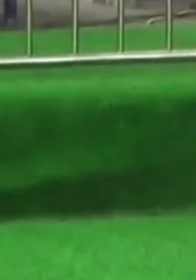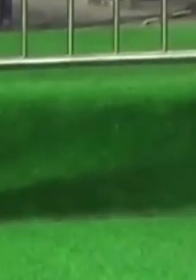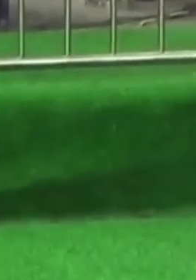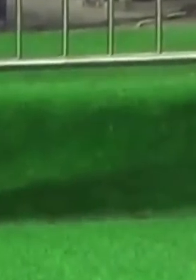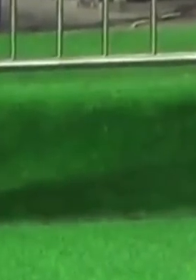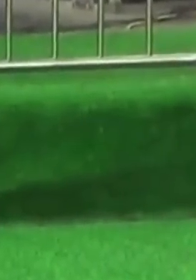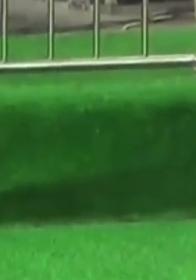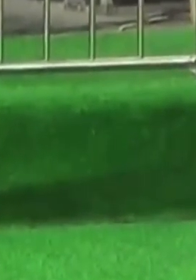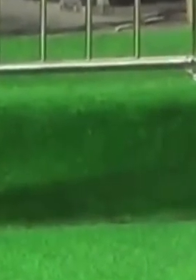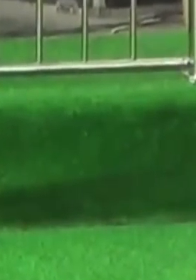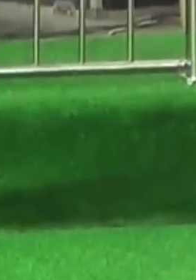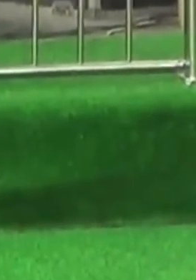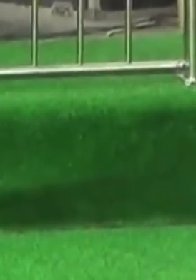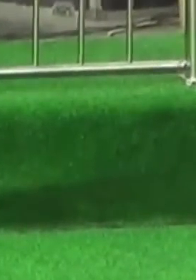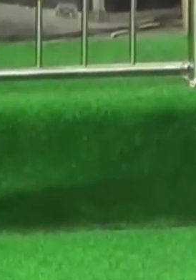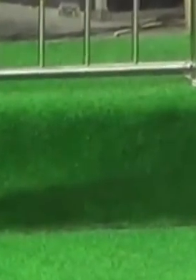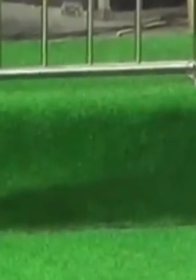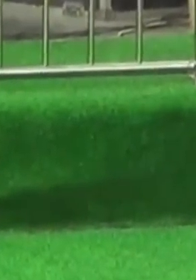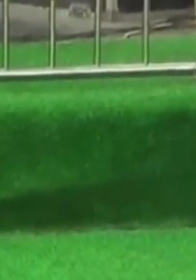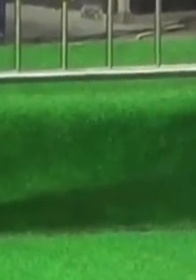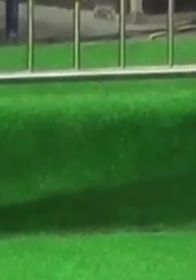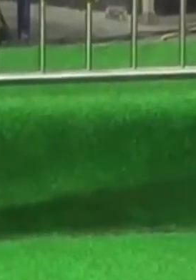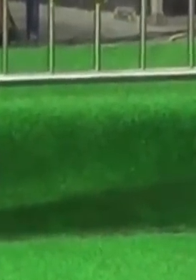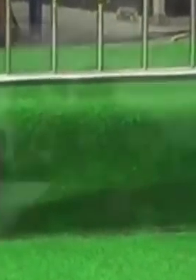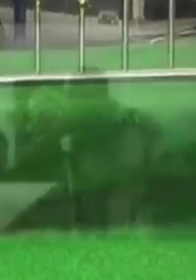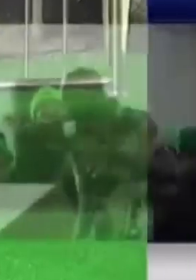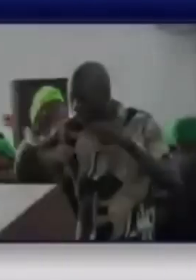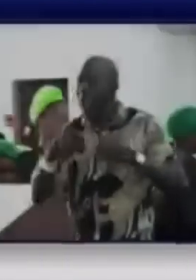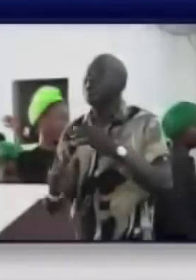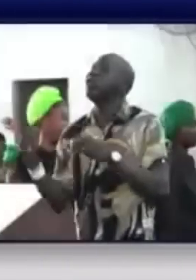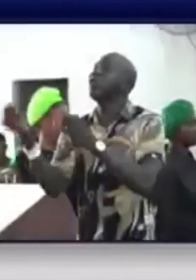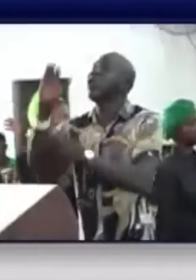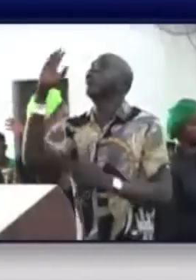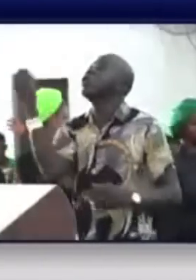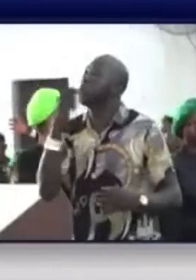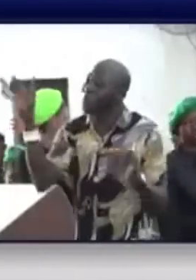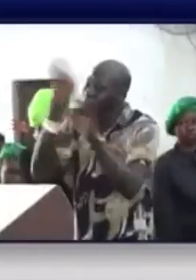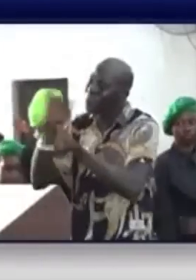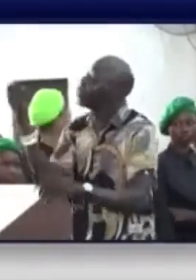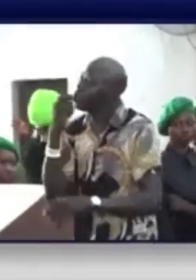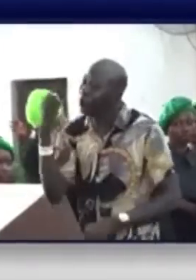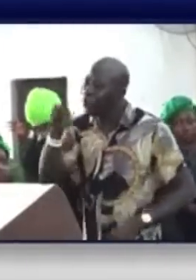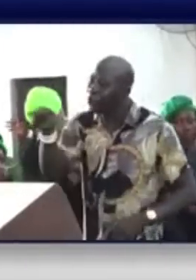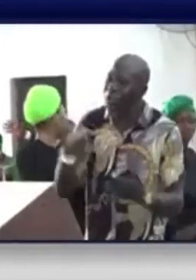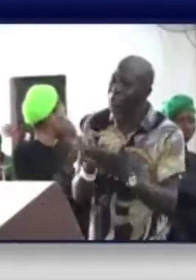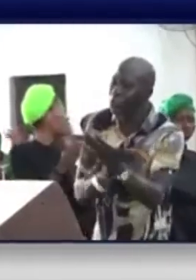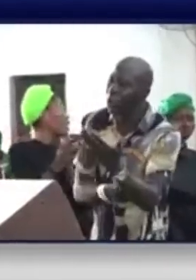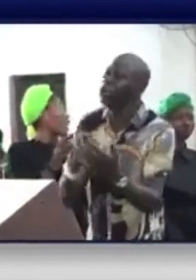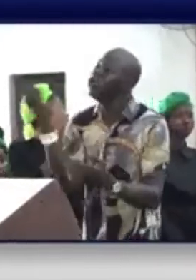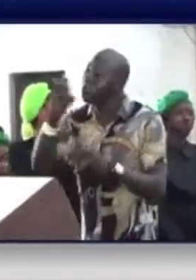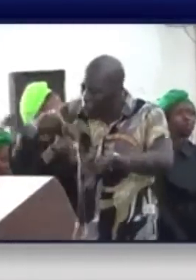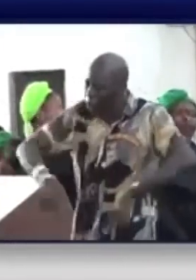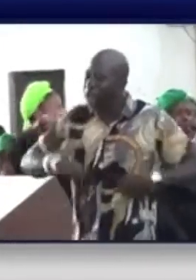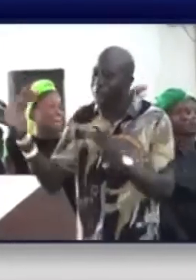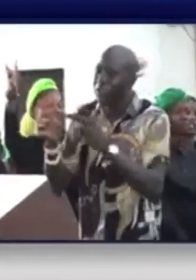He finished his youth car service without any person has got good job. Anu ti fun lori oke ye. A mercy that speak on this mountain. O ma fun laye